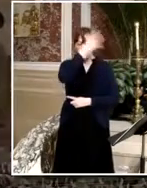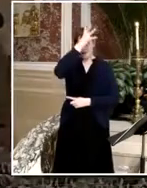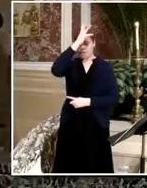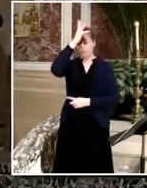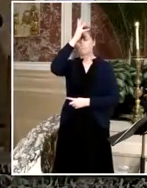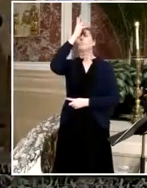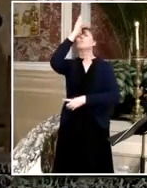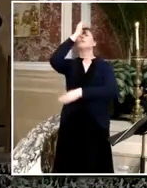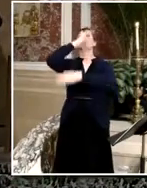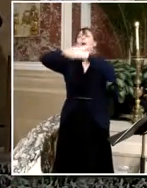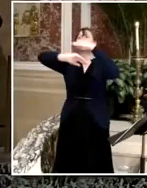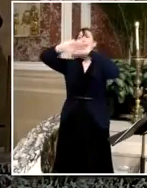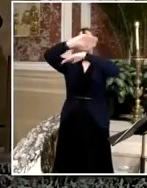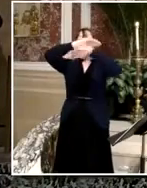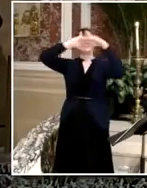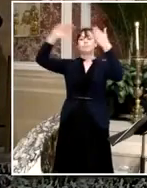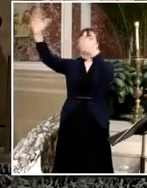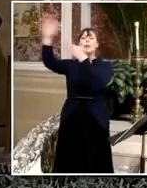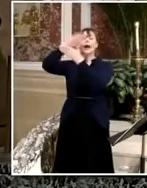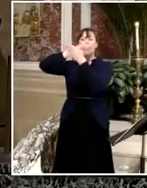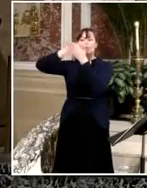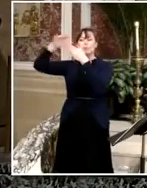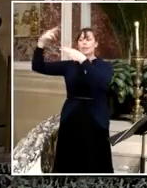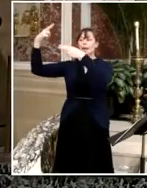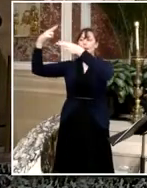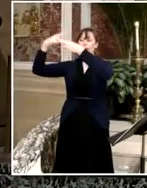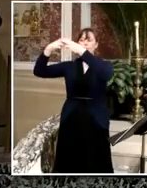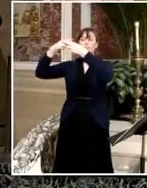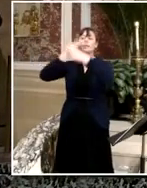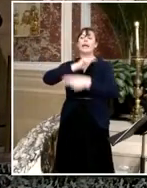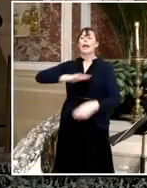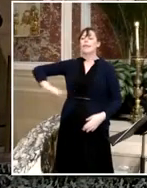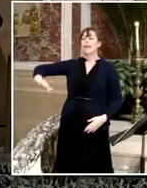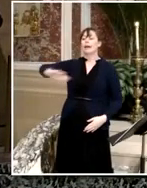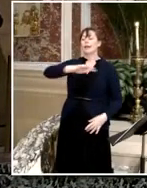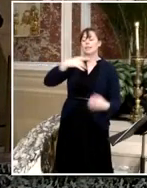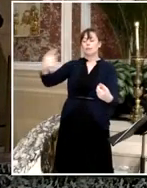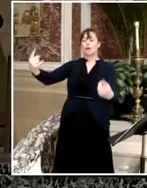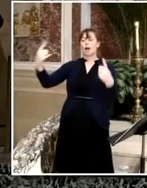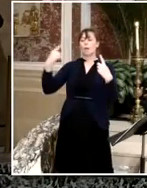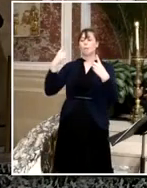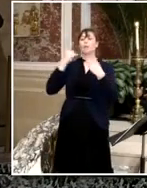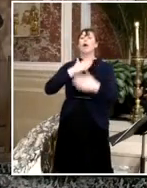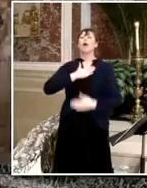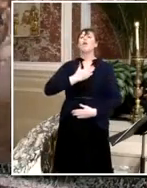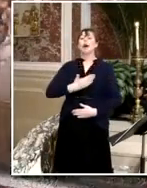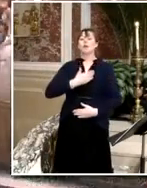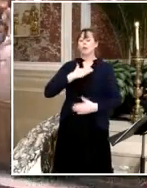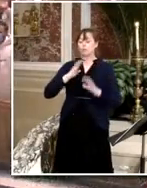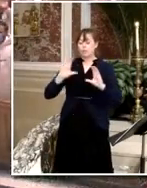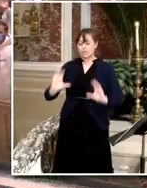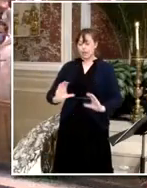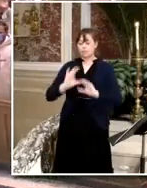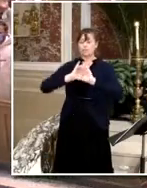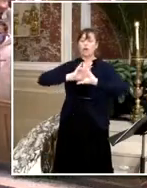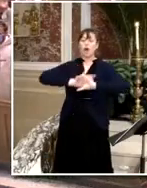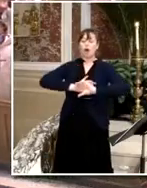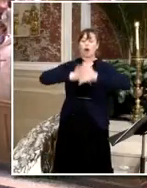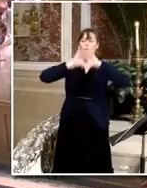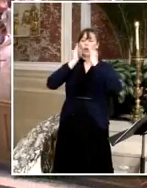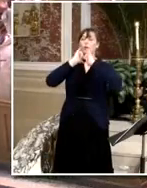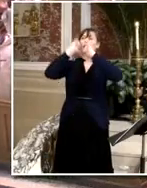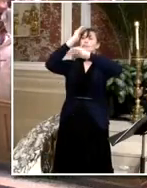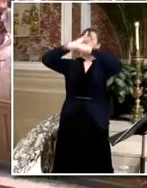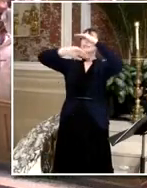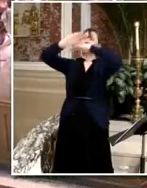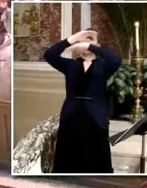Father, who art in heaven, hallowed be thy name. Thy kingdom come, thy will be done, on